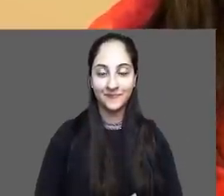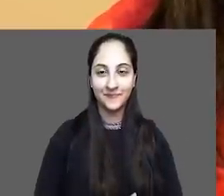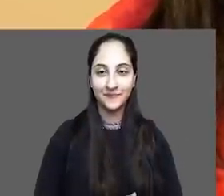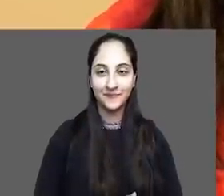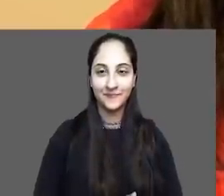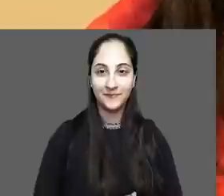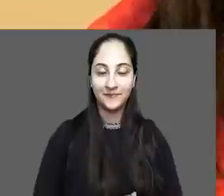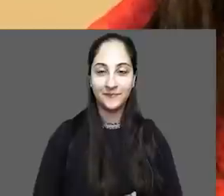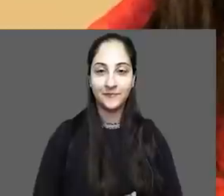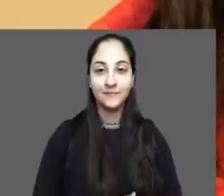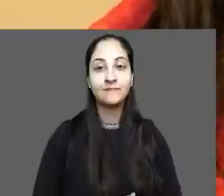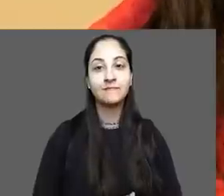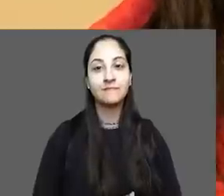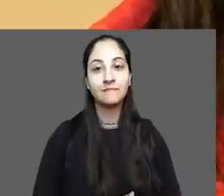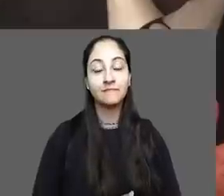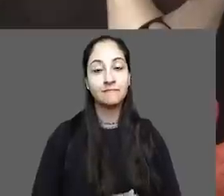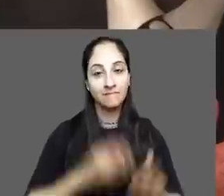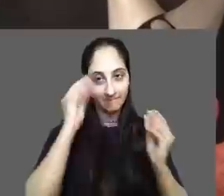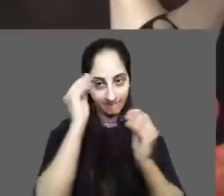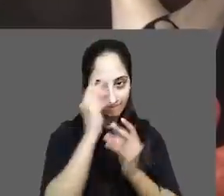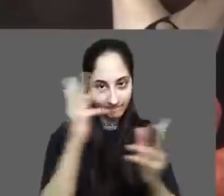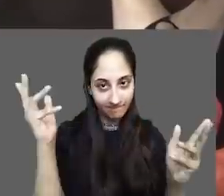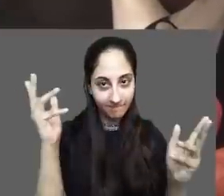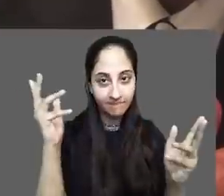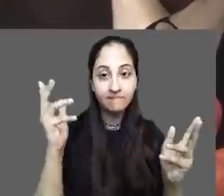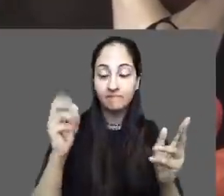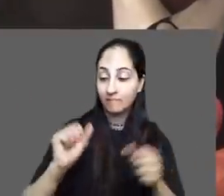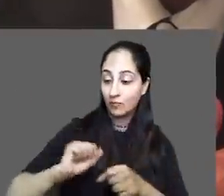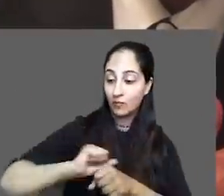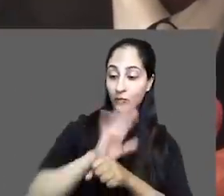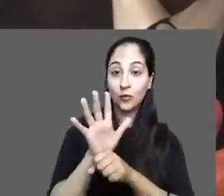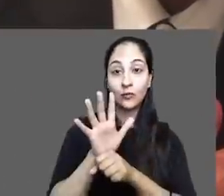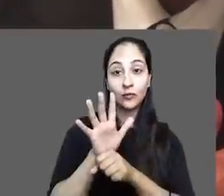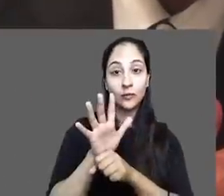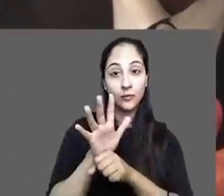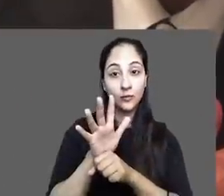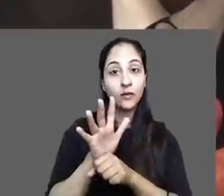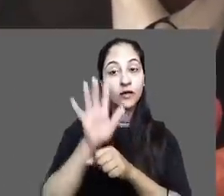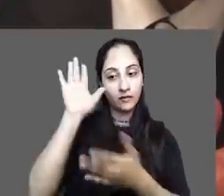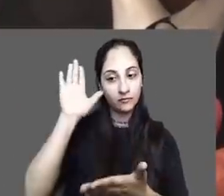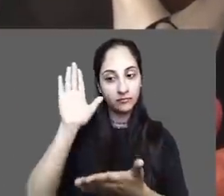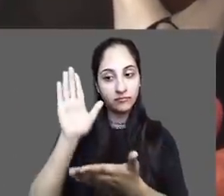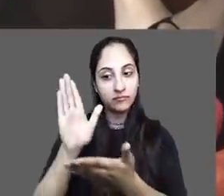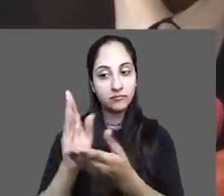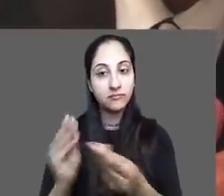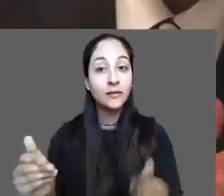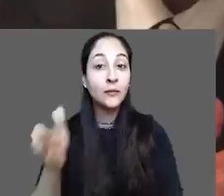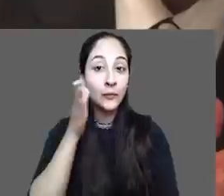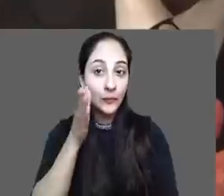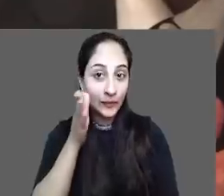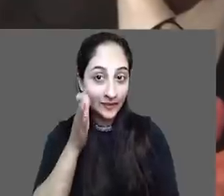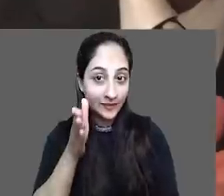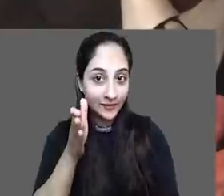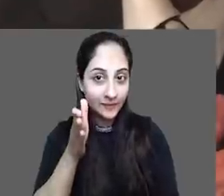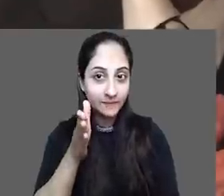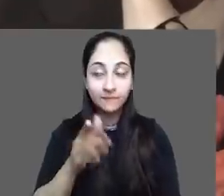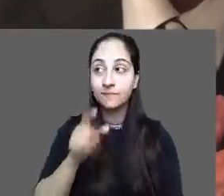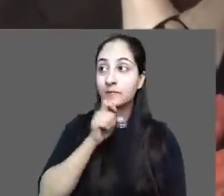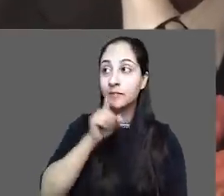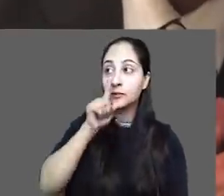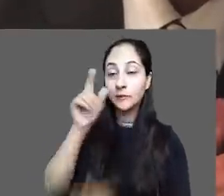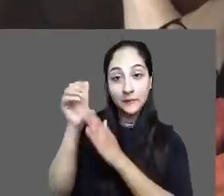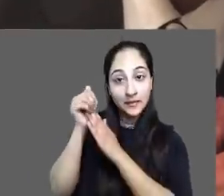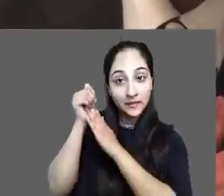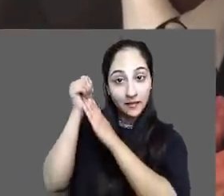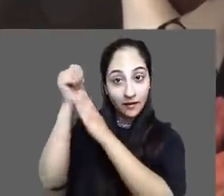We are eagerly waiting to see you in Jamaat Khanas soon. Nowruz Mubarak. What we wish to say to our Jamaat is all pandemics come to an end,